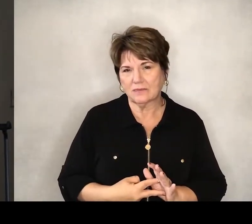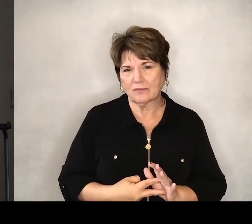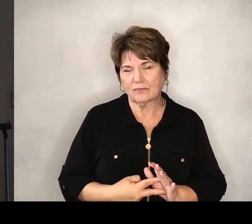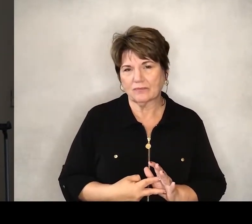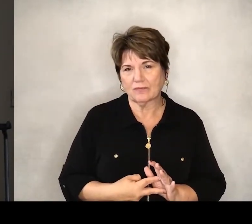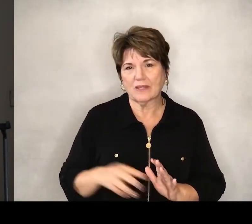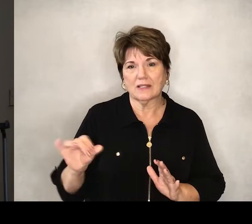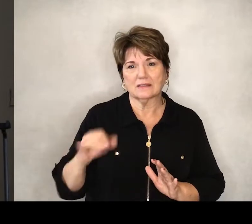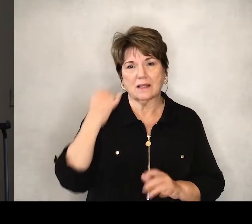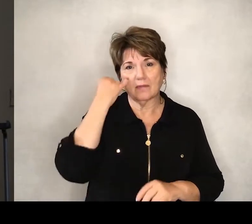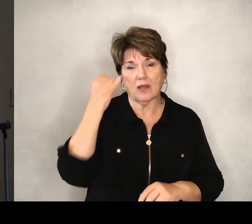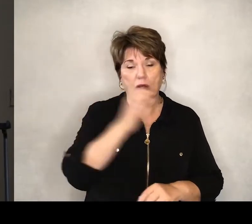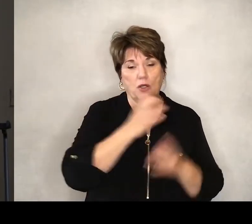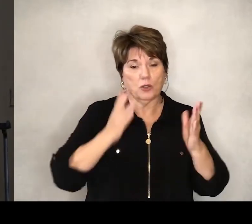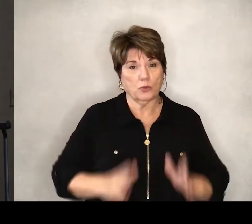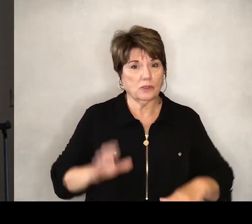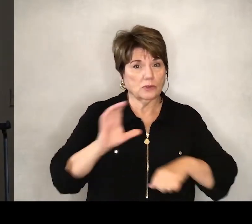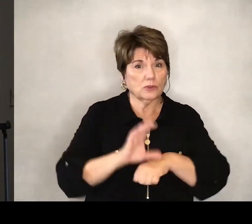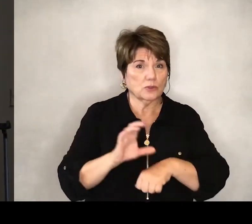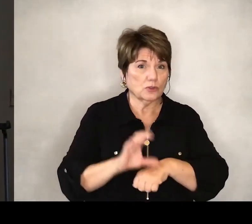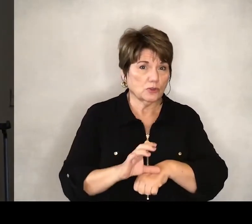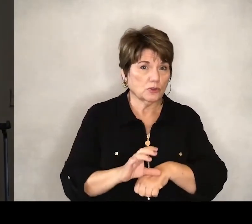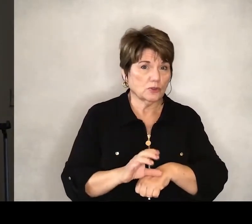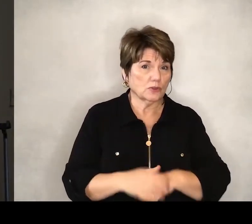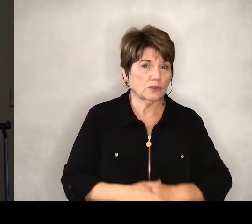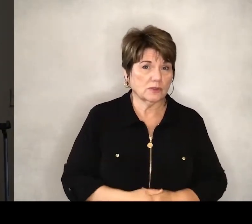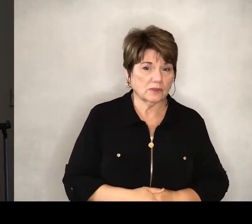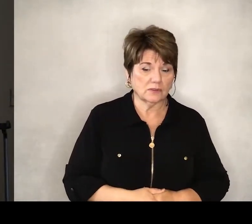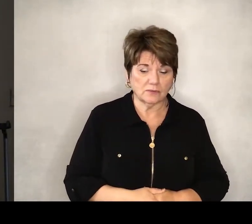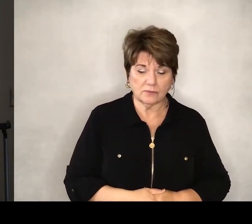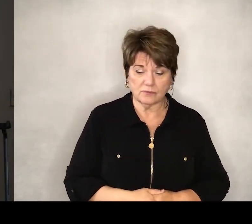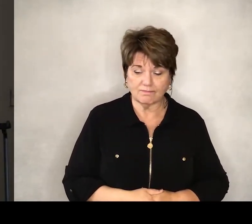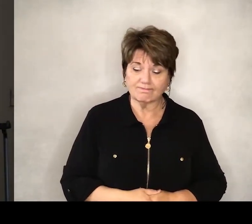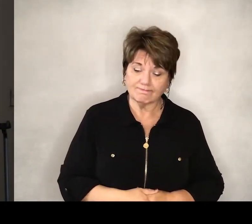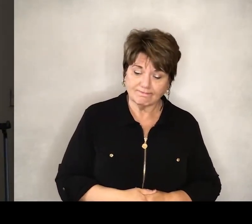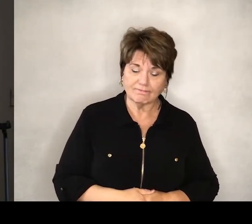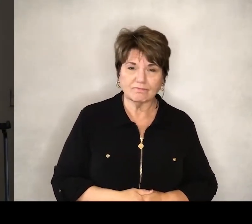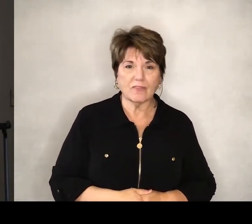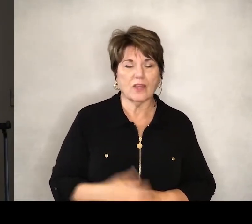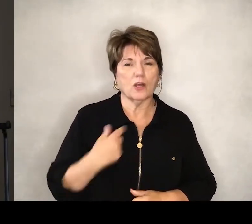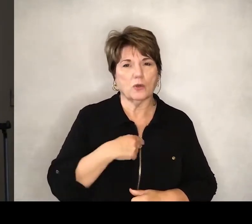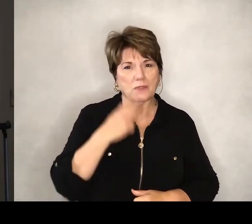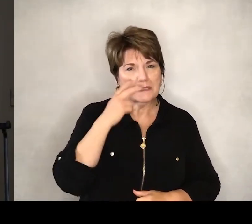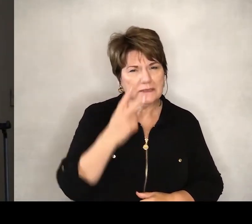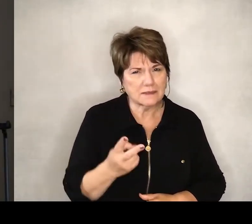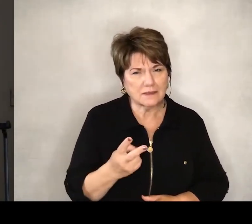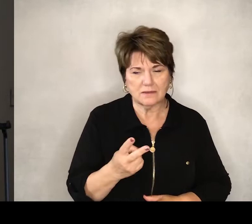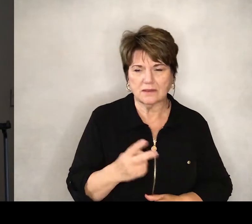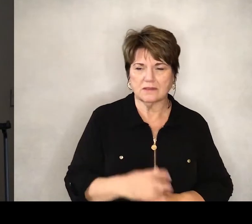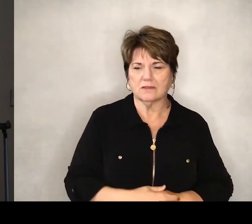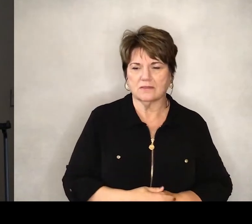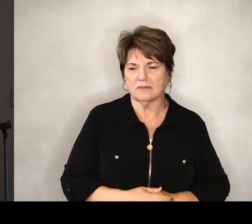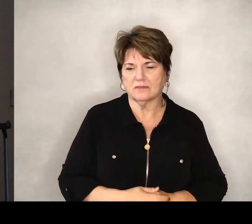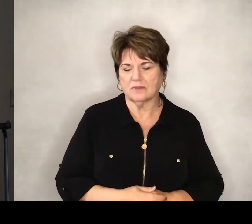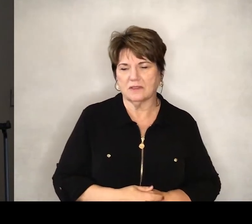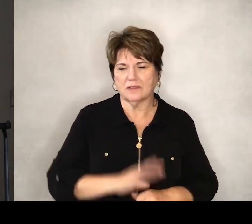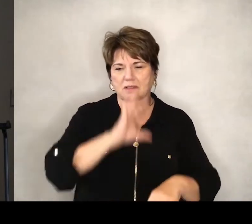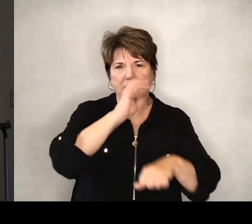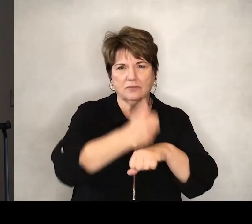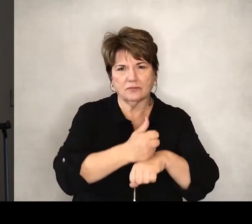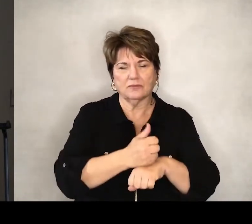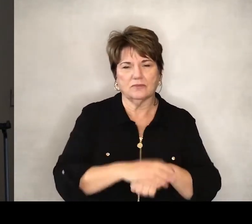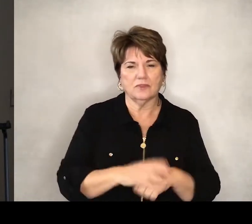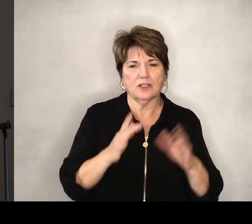The same can be said for the Christian church. Same can be said for the Christian church. We find its form and shape